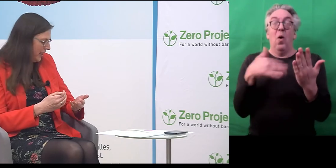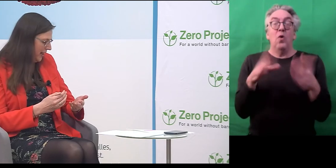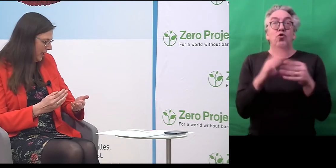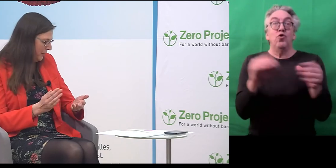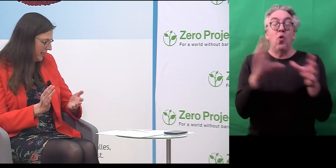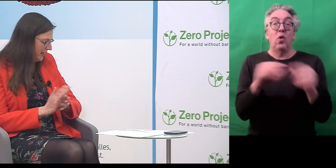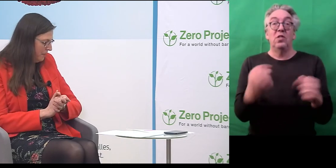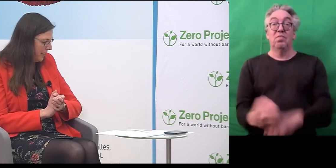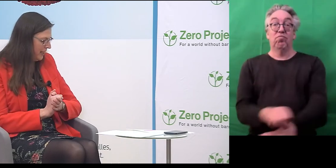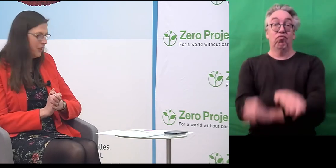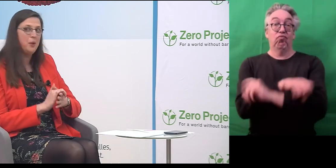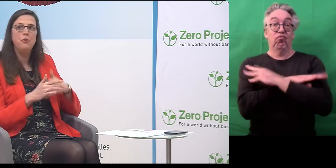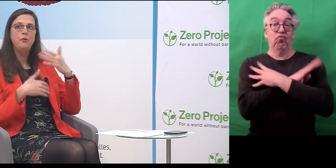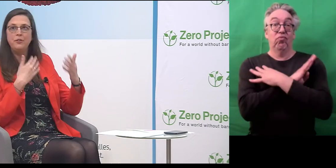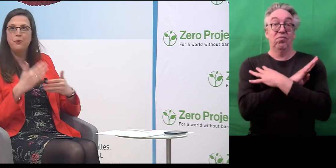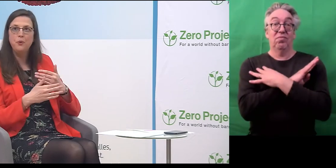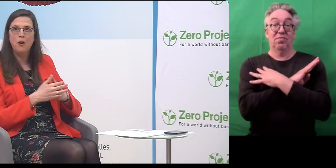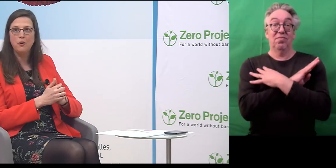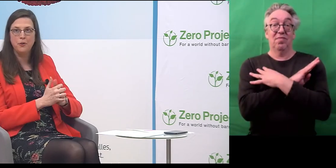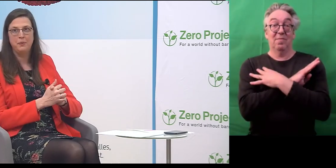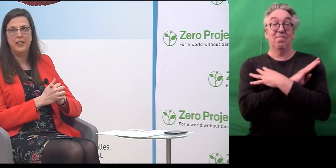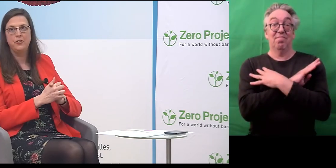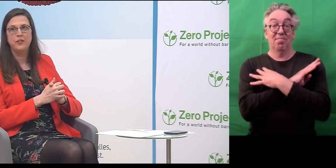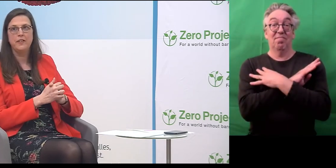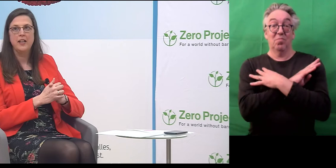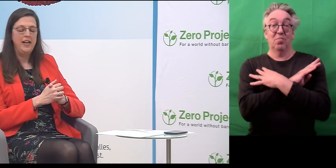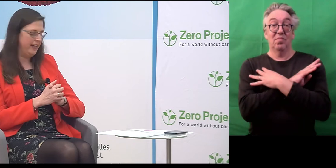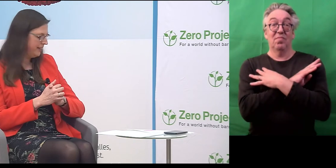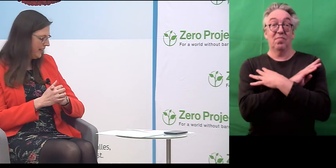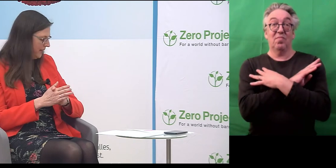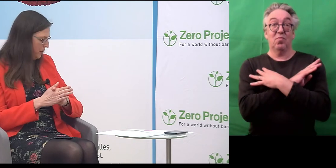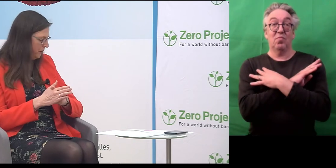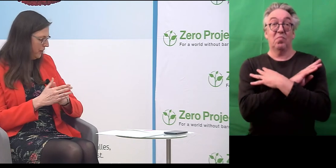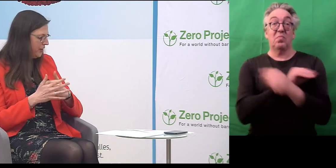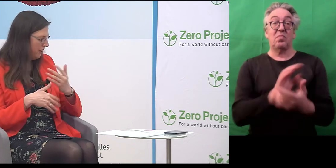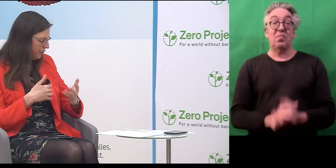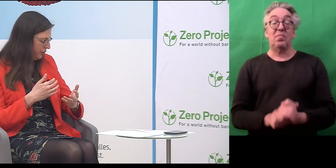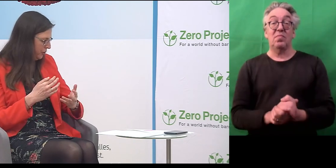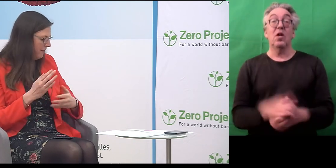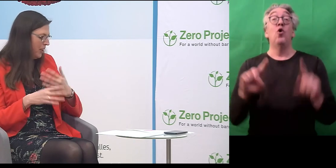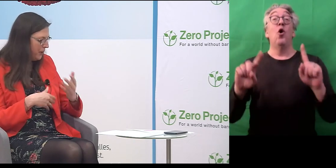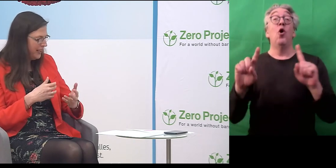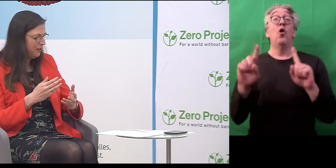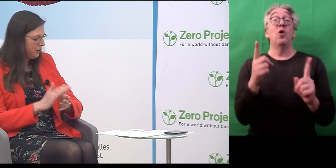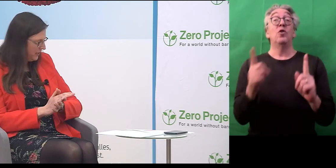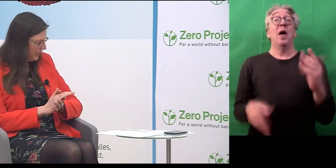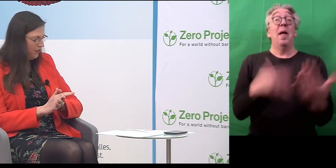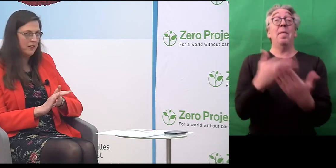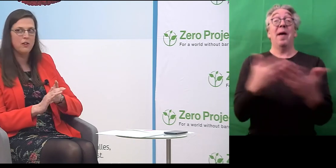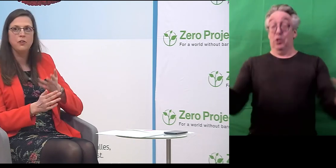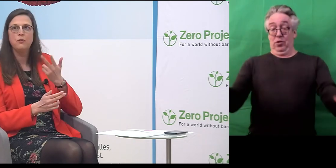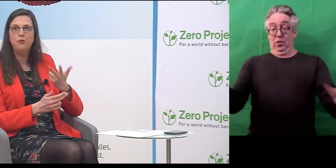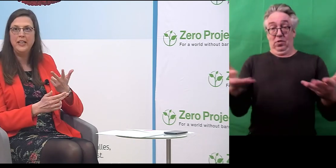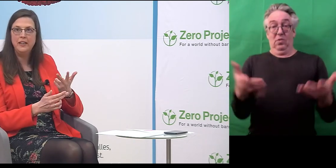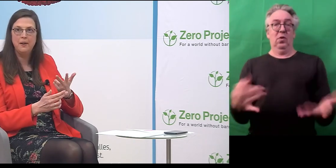close, we get an email and we read through all those nominations. And then we start to evaluate those